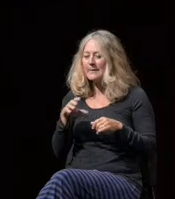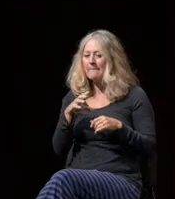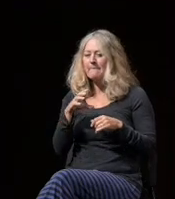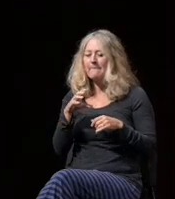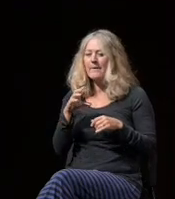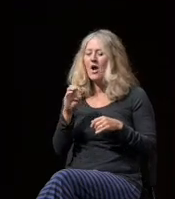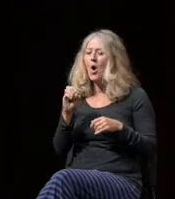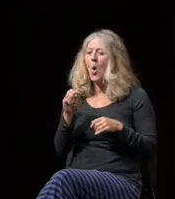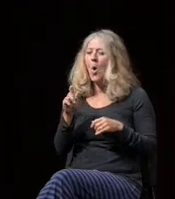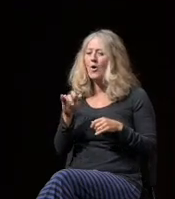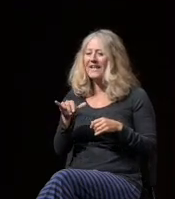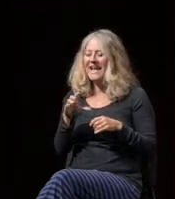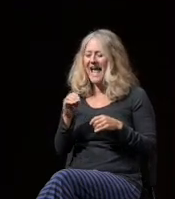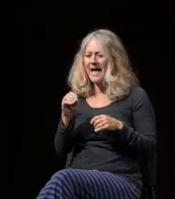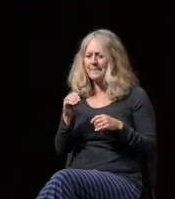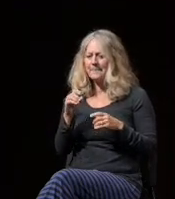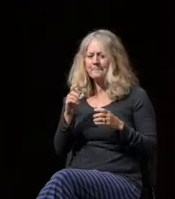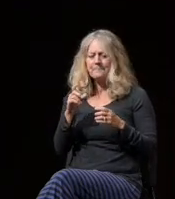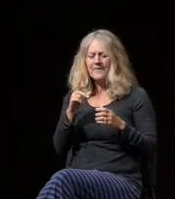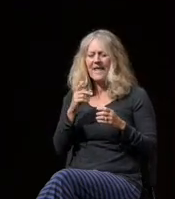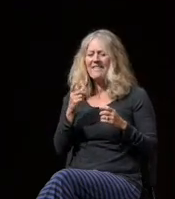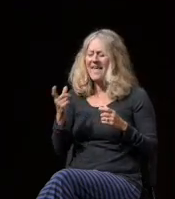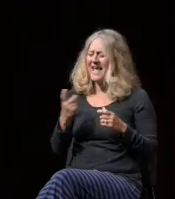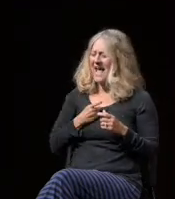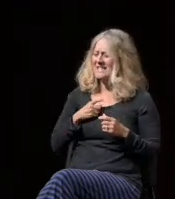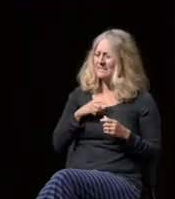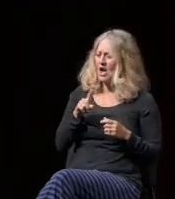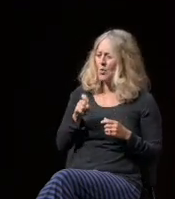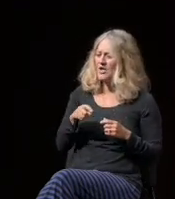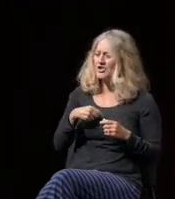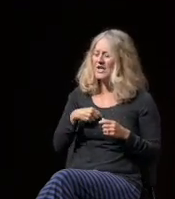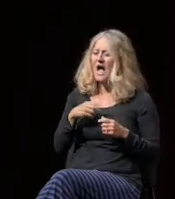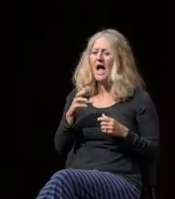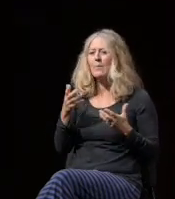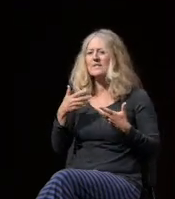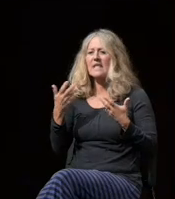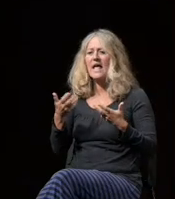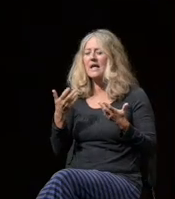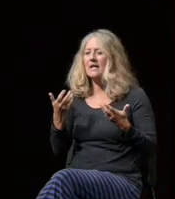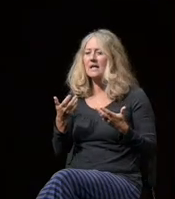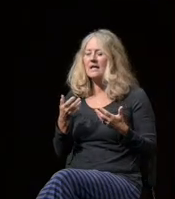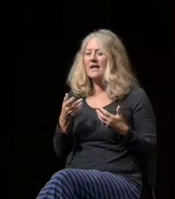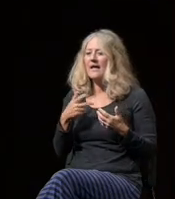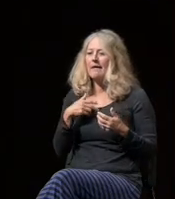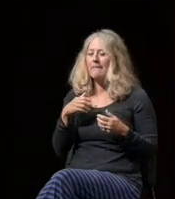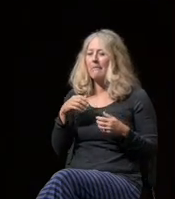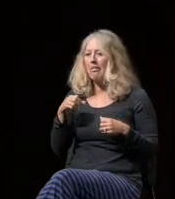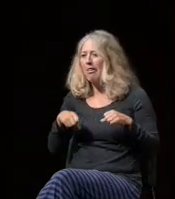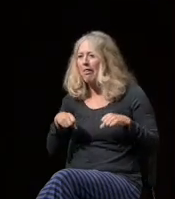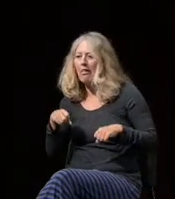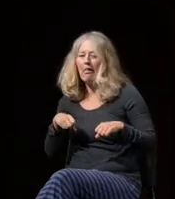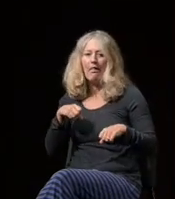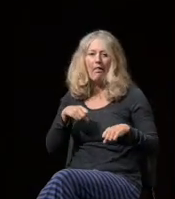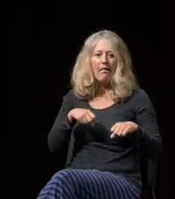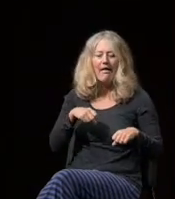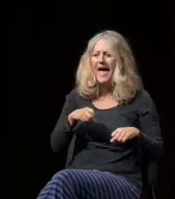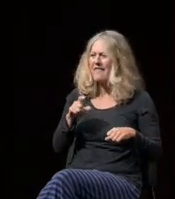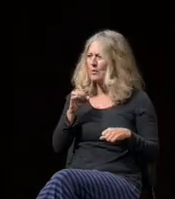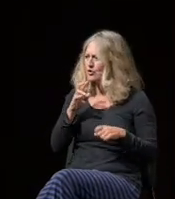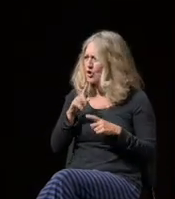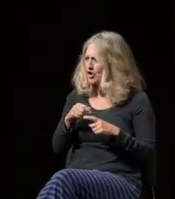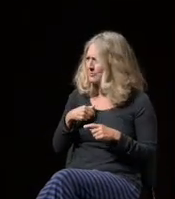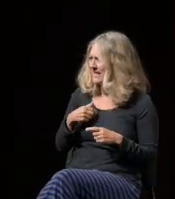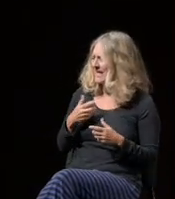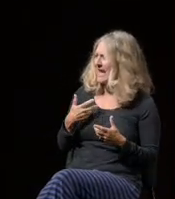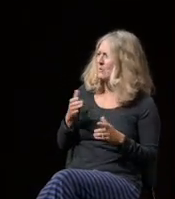Eloy Oakley. And at some point, they asked me a question, and I stammered around until I could figure out that they were talking to me and that